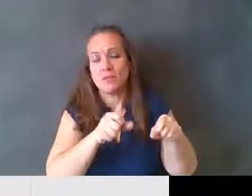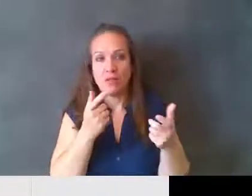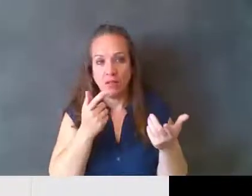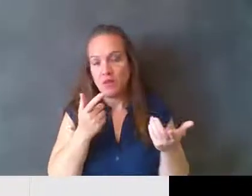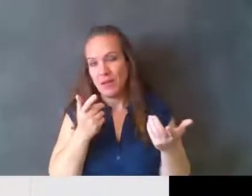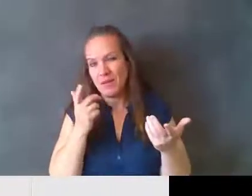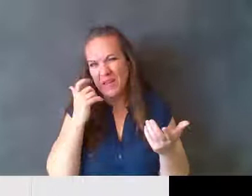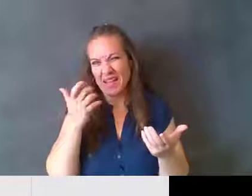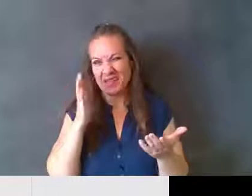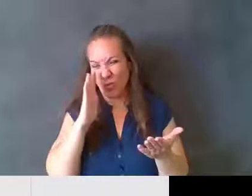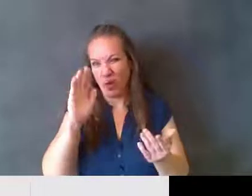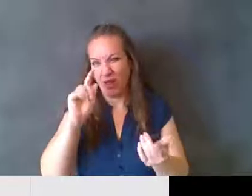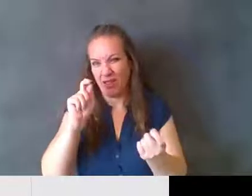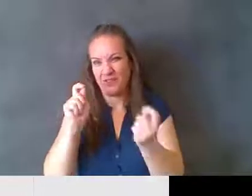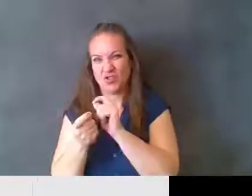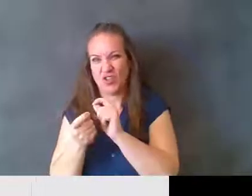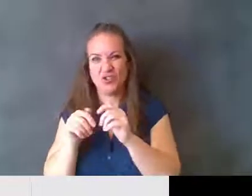accessibility.